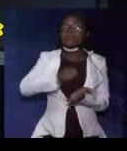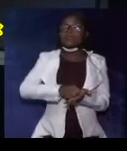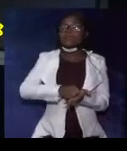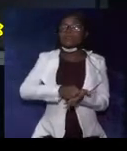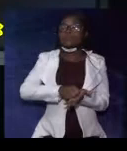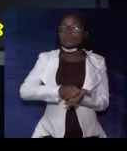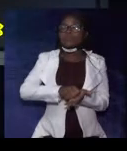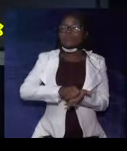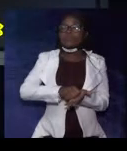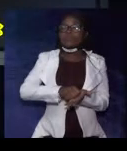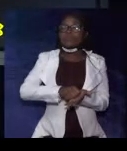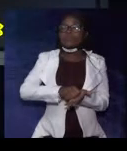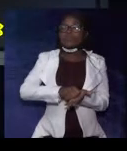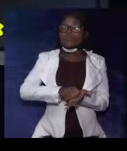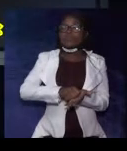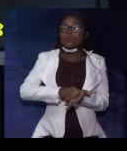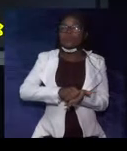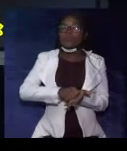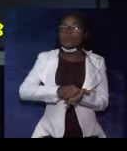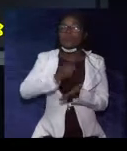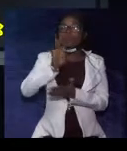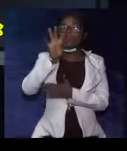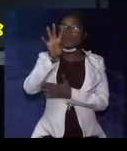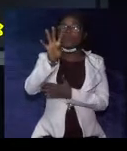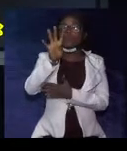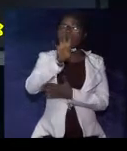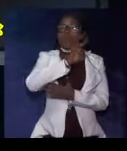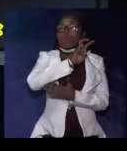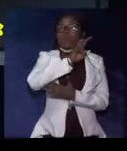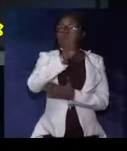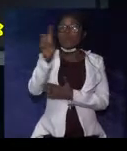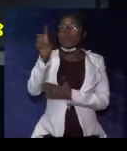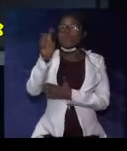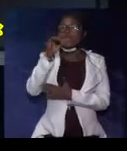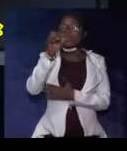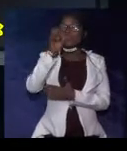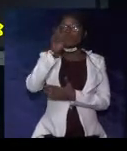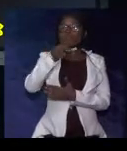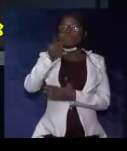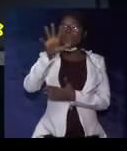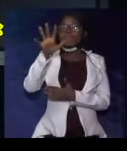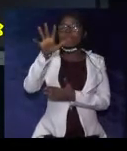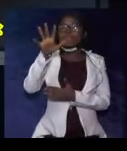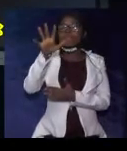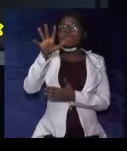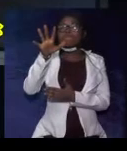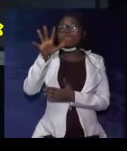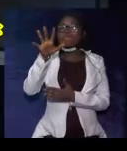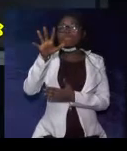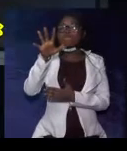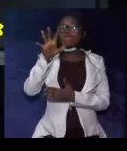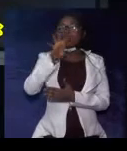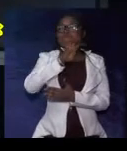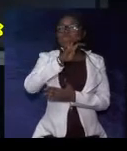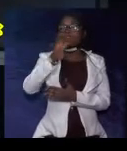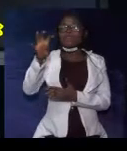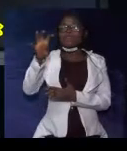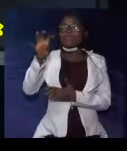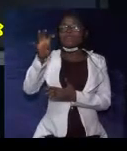17,000, 17 is just 2 digits, so the first digit in that place will be 0. And then you have 425. Is that what you